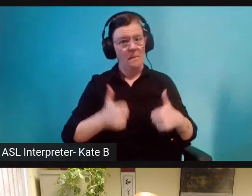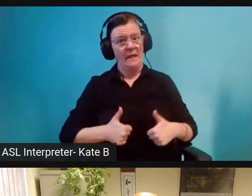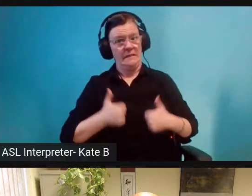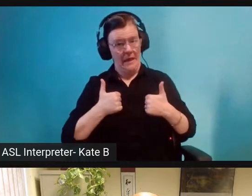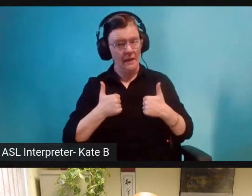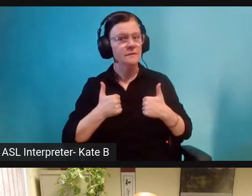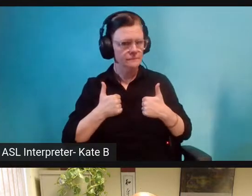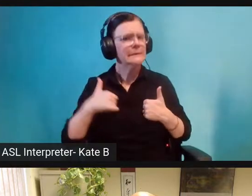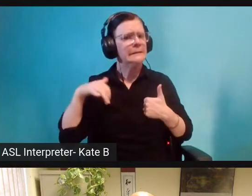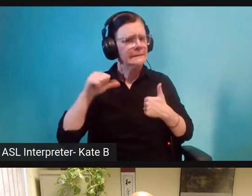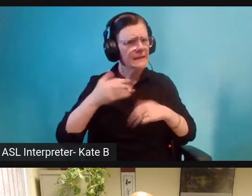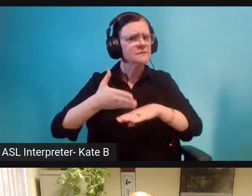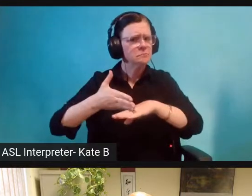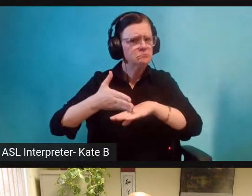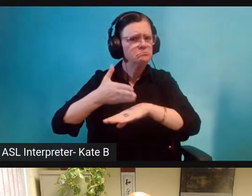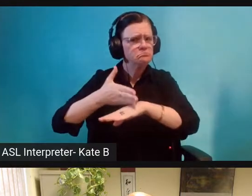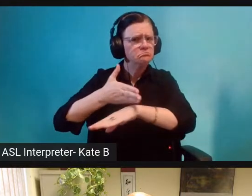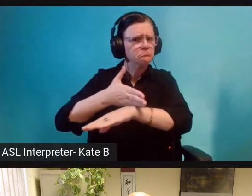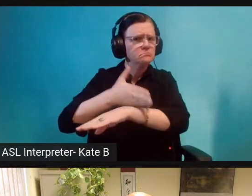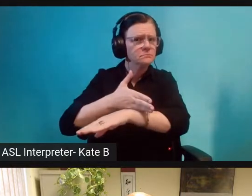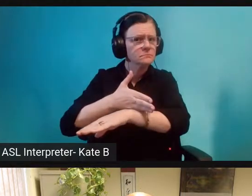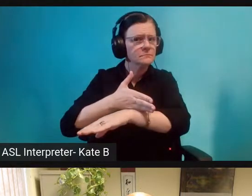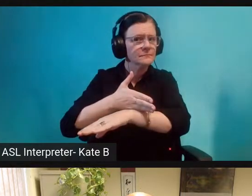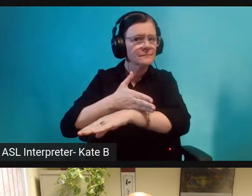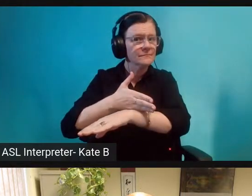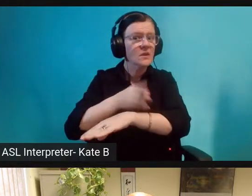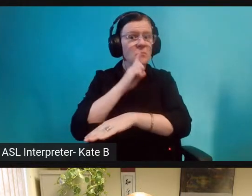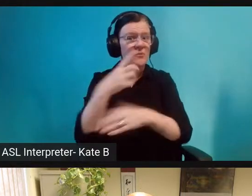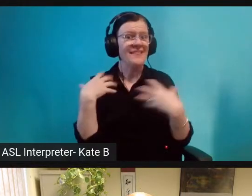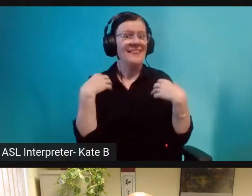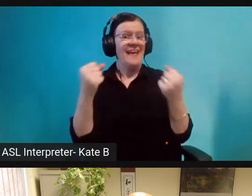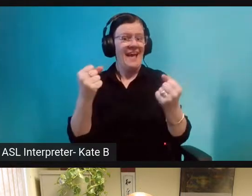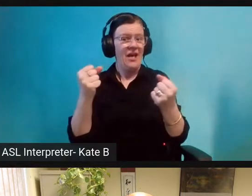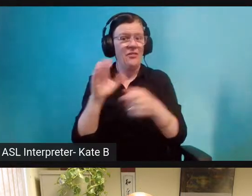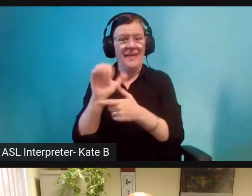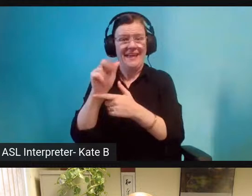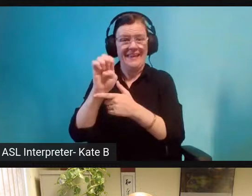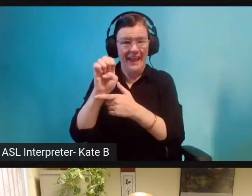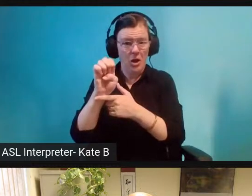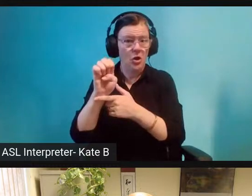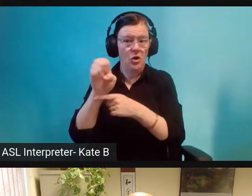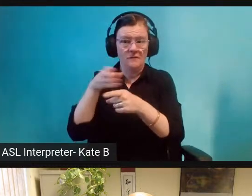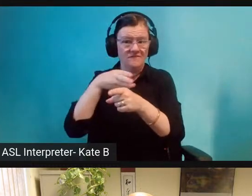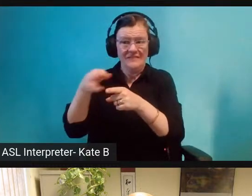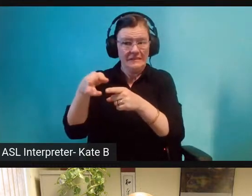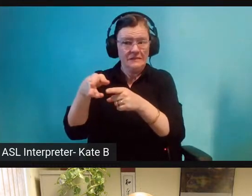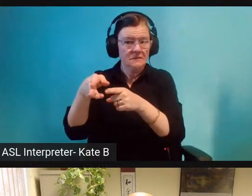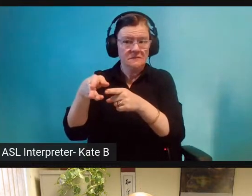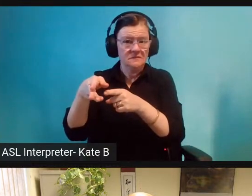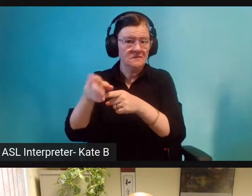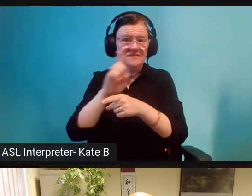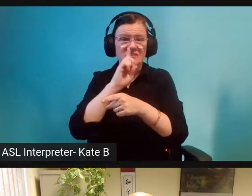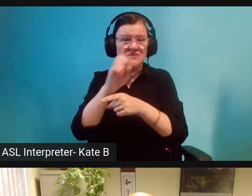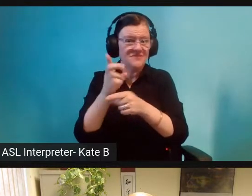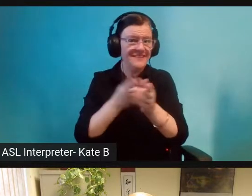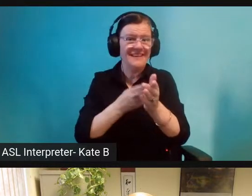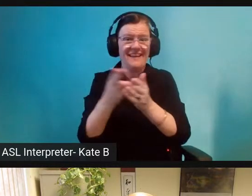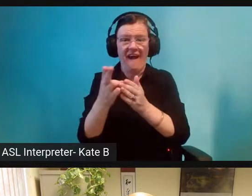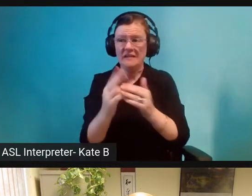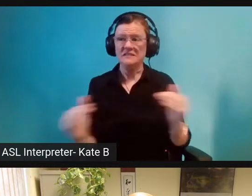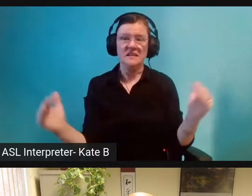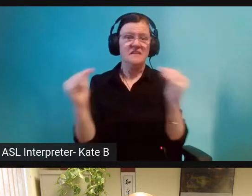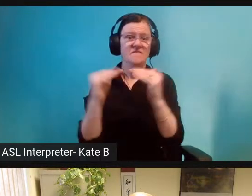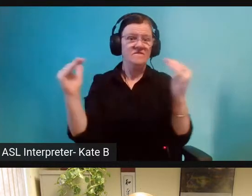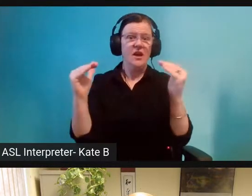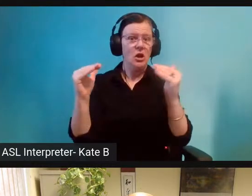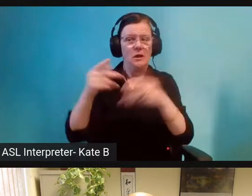my life, I actually do not feel that the healthcare profession, broadly speaking, has really done justice to what it could